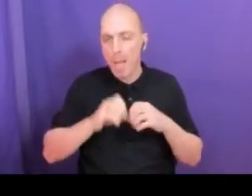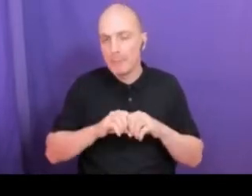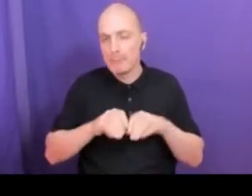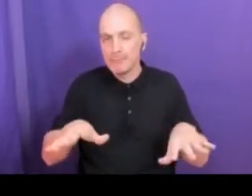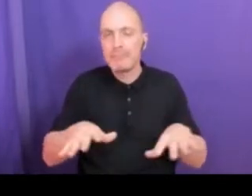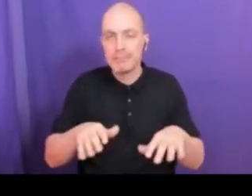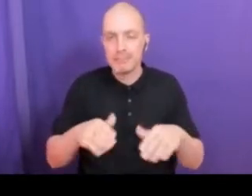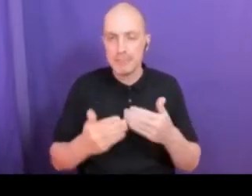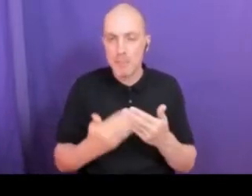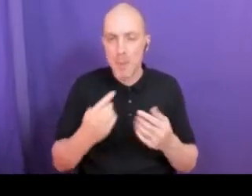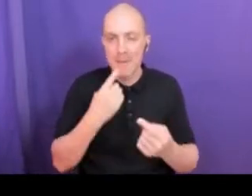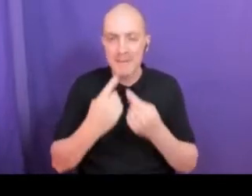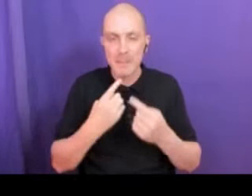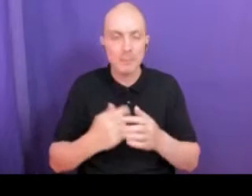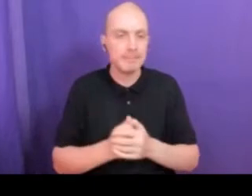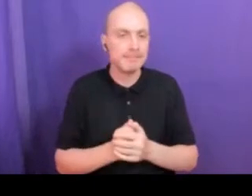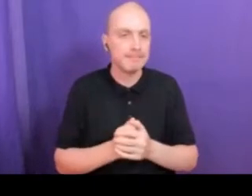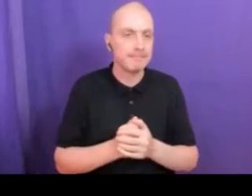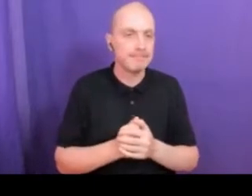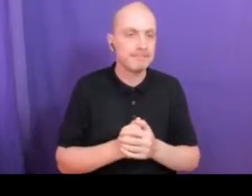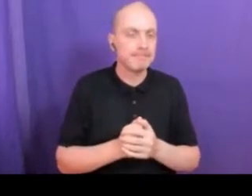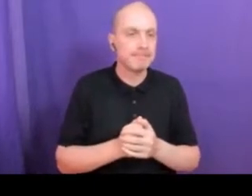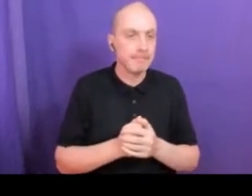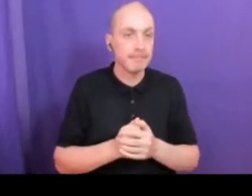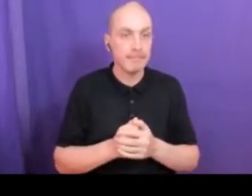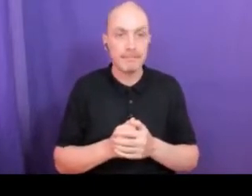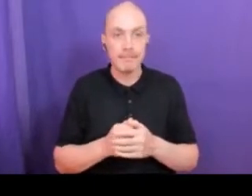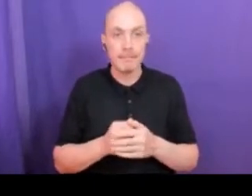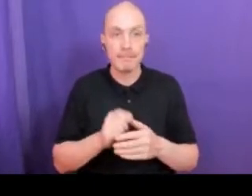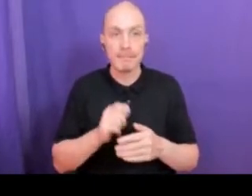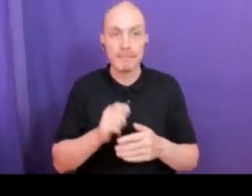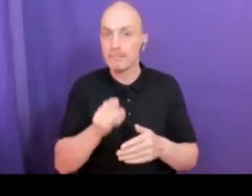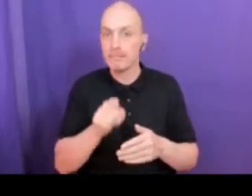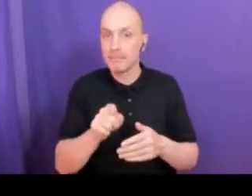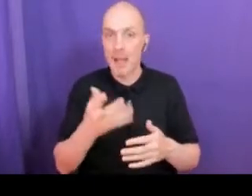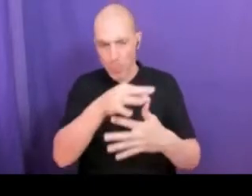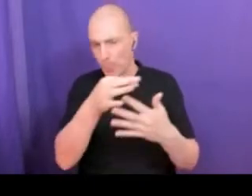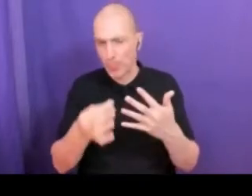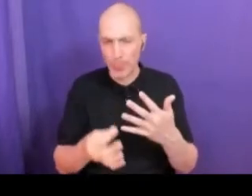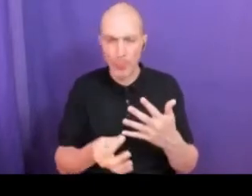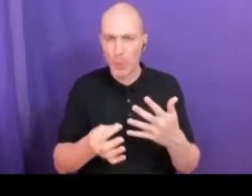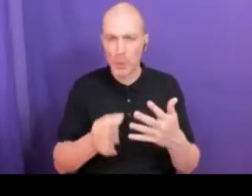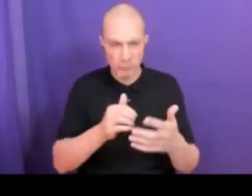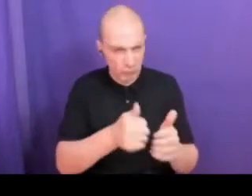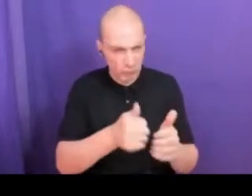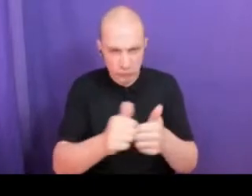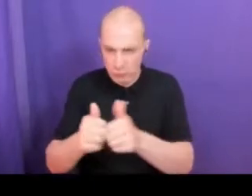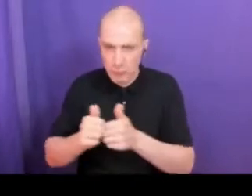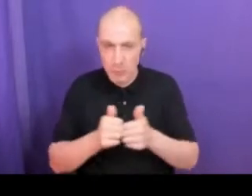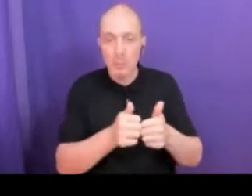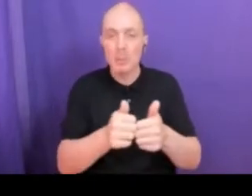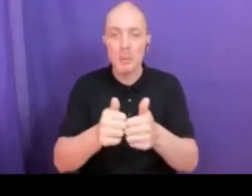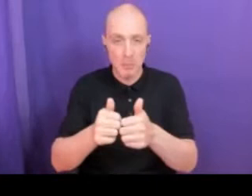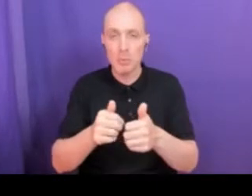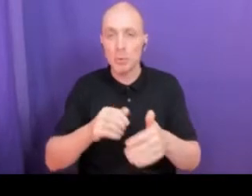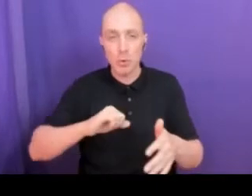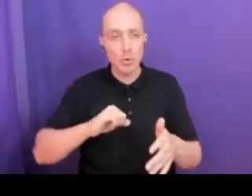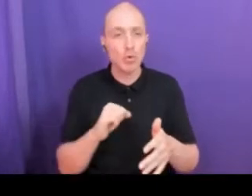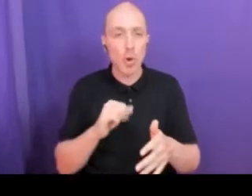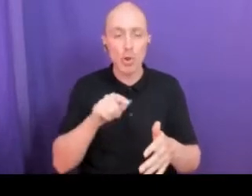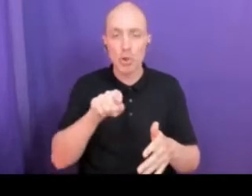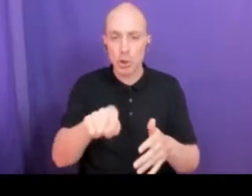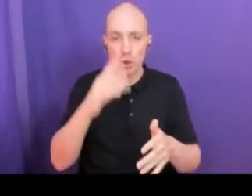As well as many of the other elements of the Alzheimer Scotland family, we've been working closely with the members of the Scottish Dementia Research Consortium to showcase